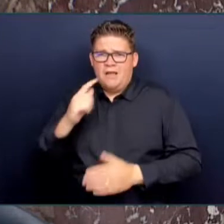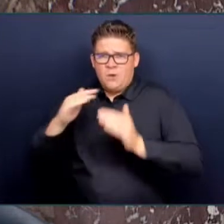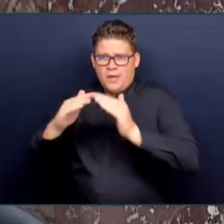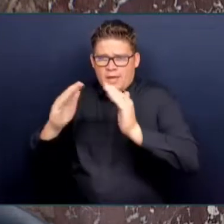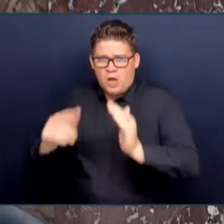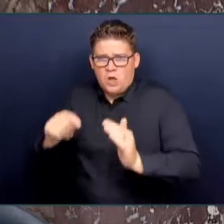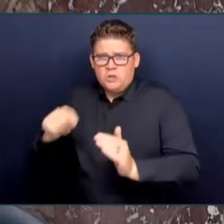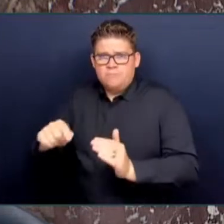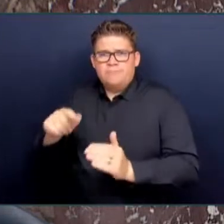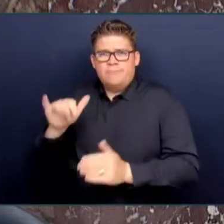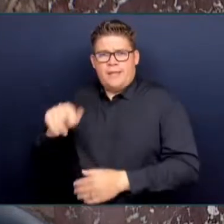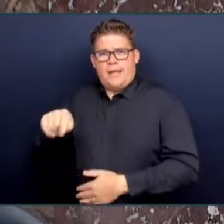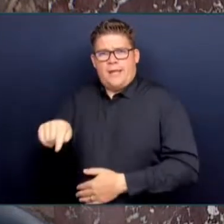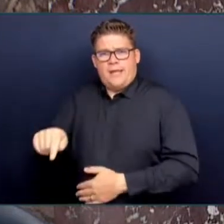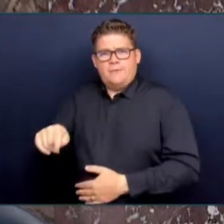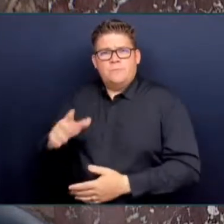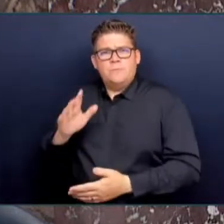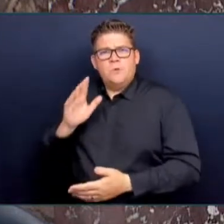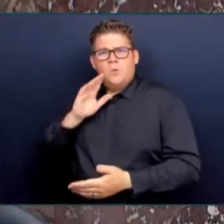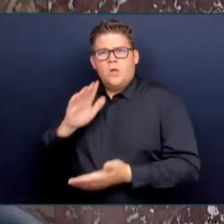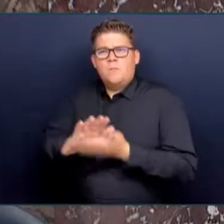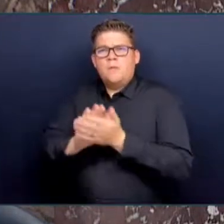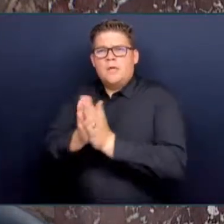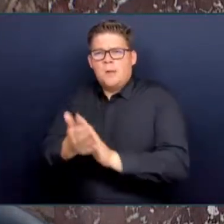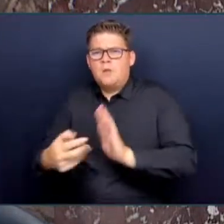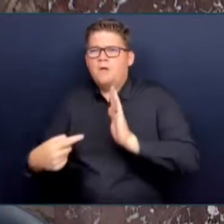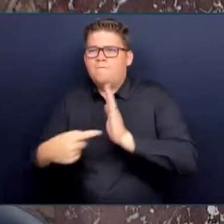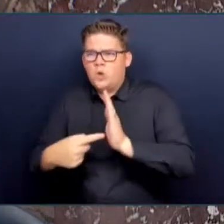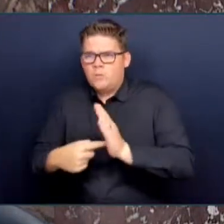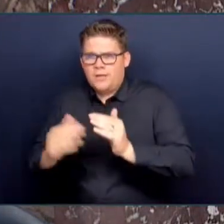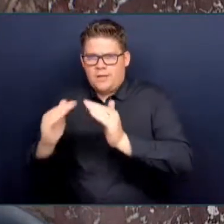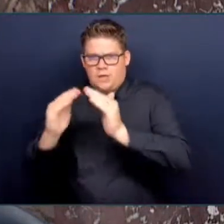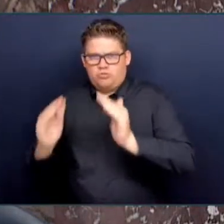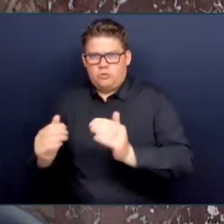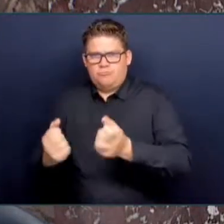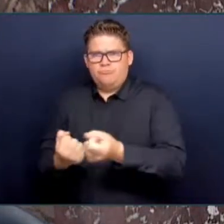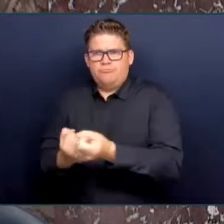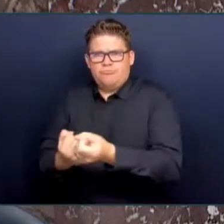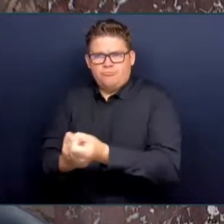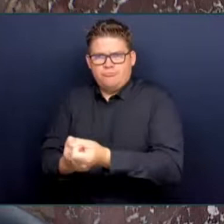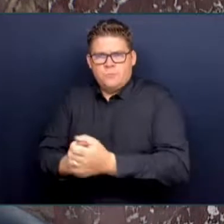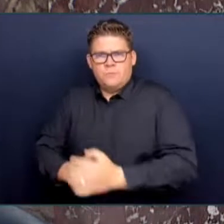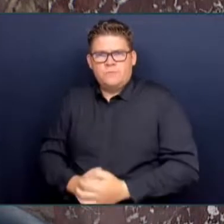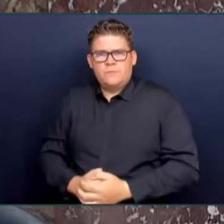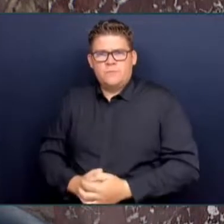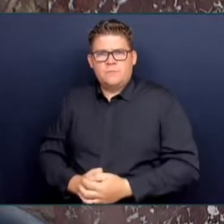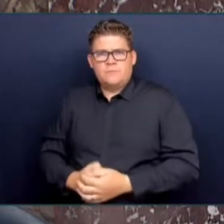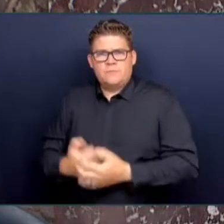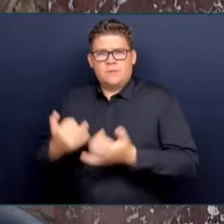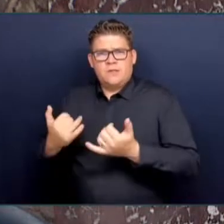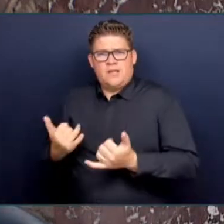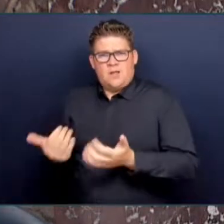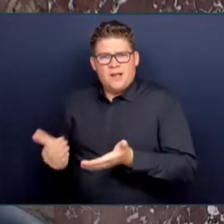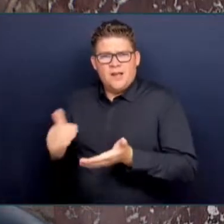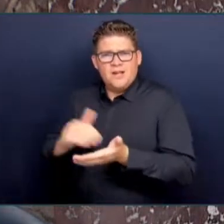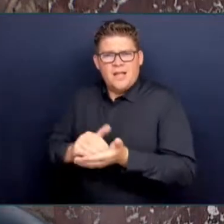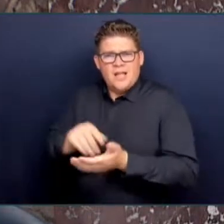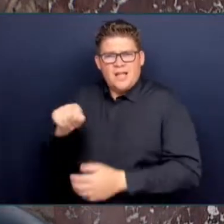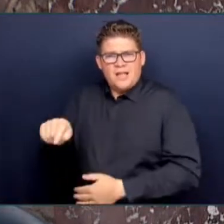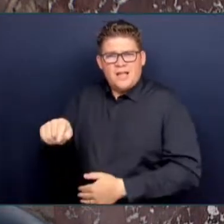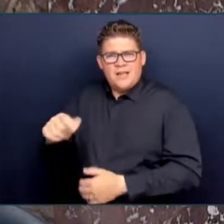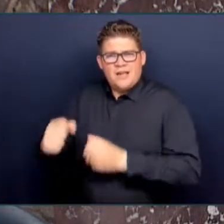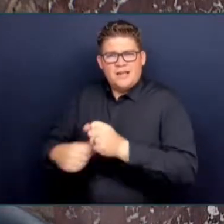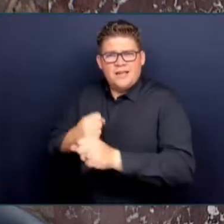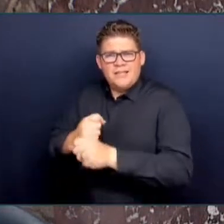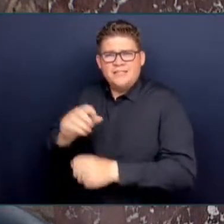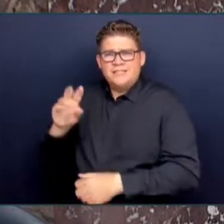in their second term, entering into year 6 of their mandate. Let's do a gut check. How are we doing? Well, I'm sorry to have to